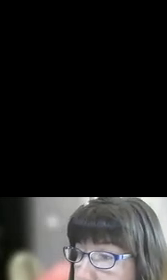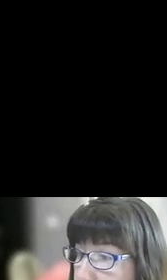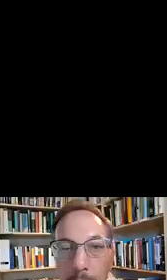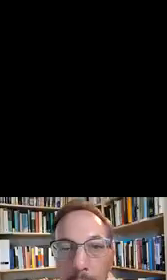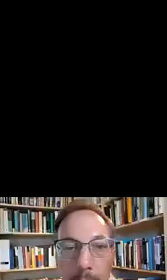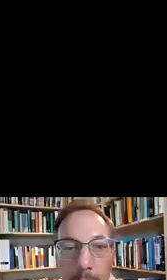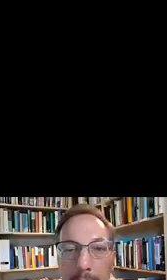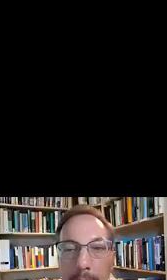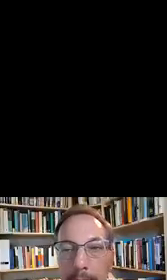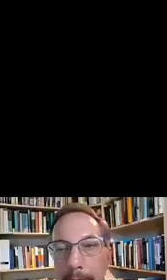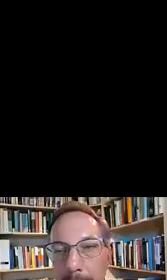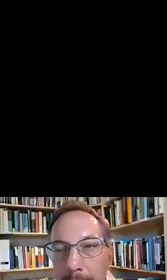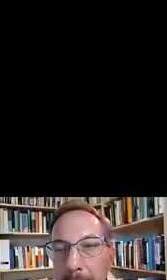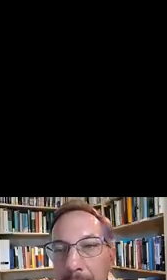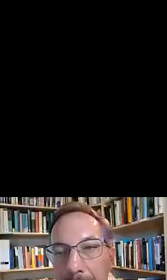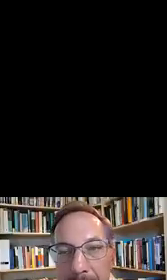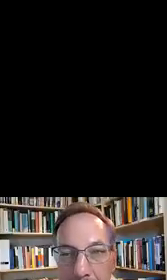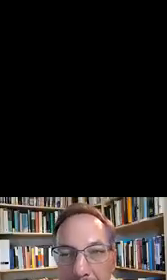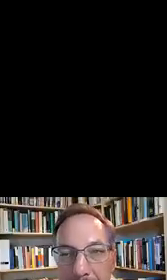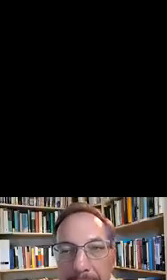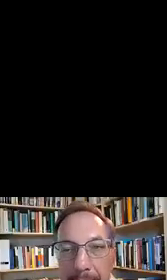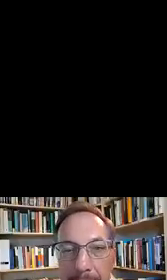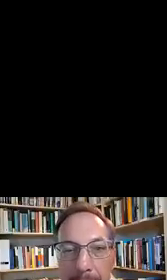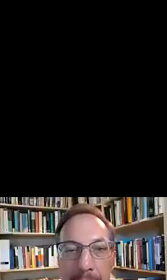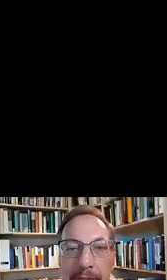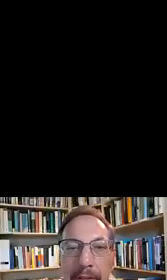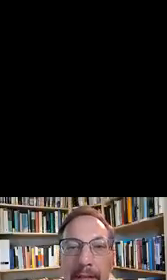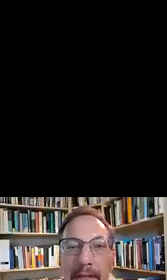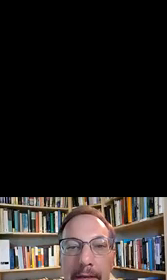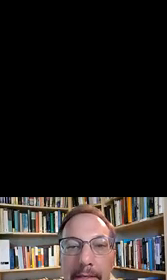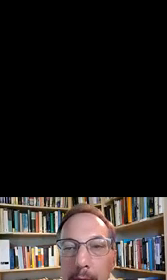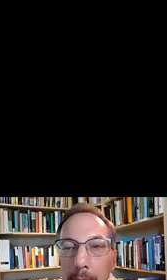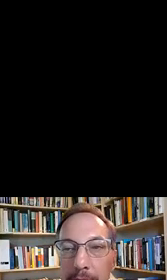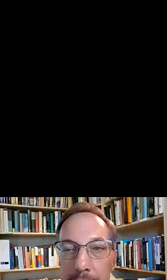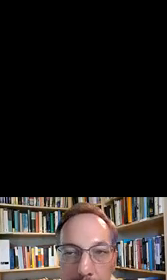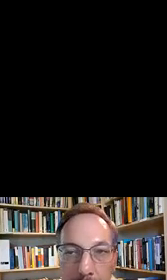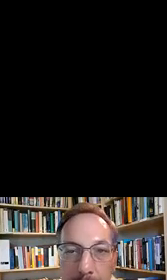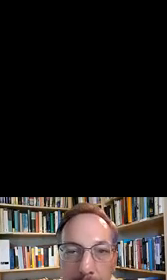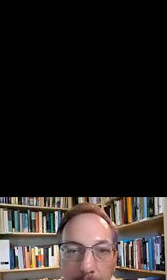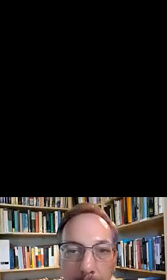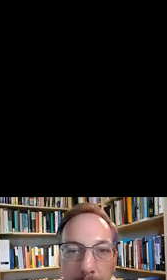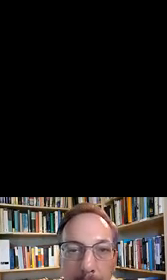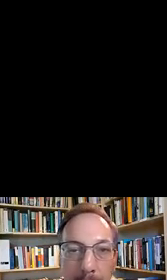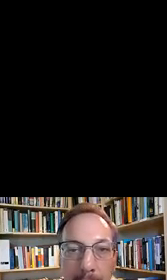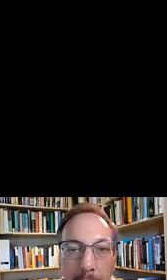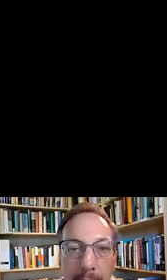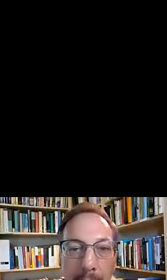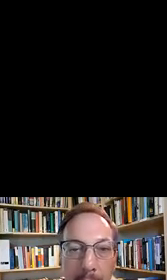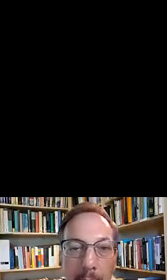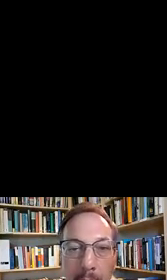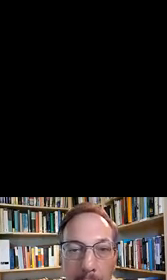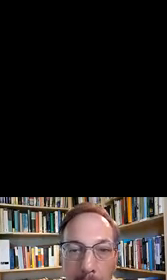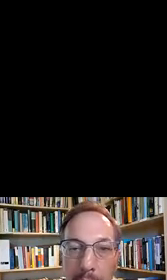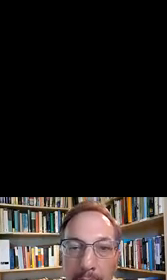Right, so like many things, it depends which the double major is with. And right